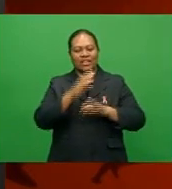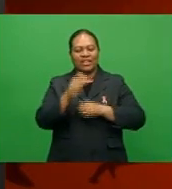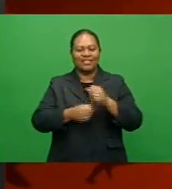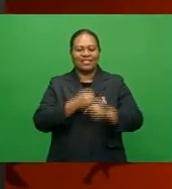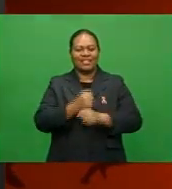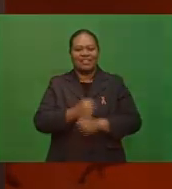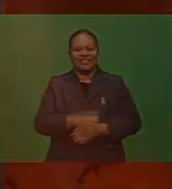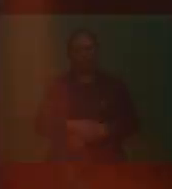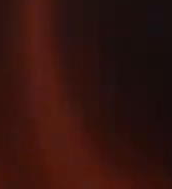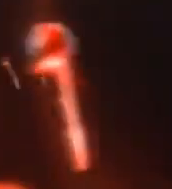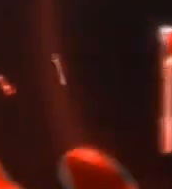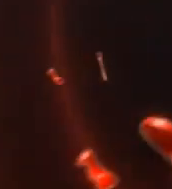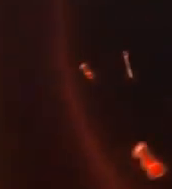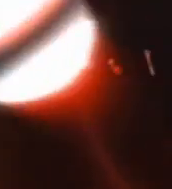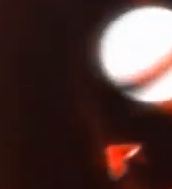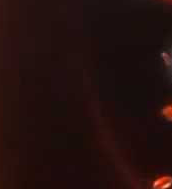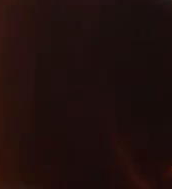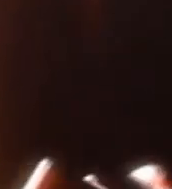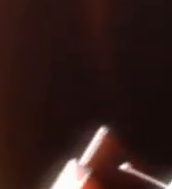break.